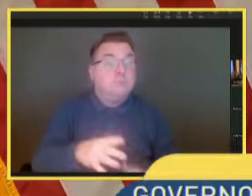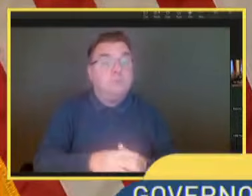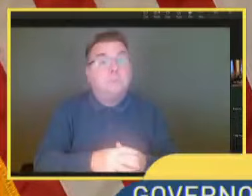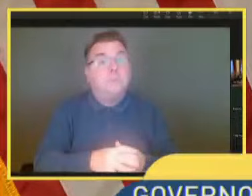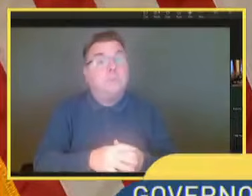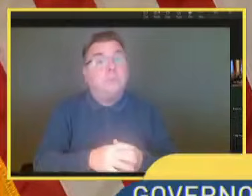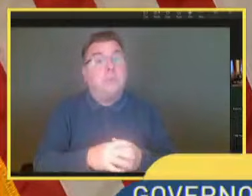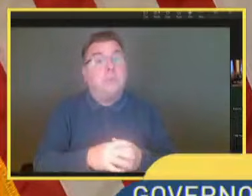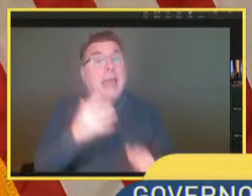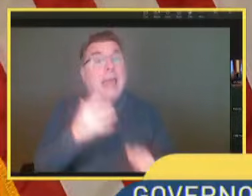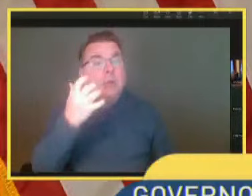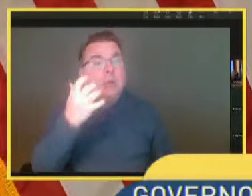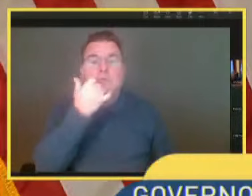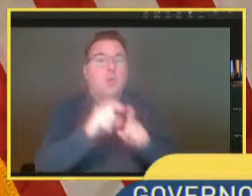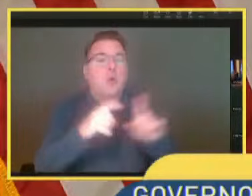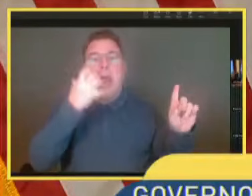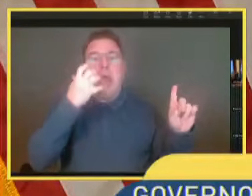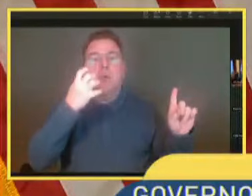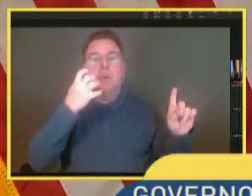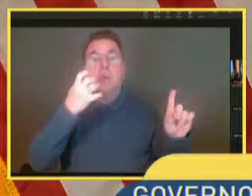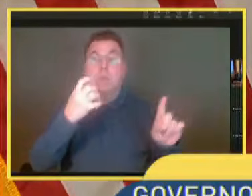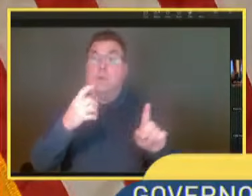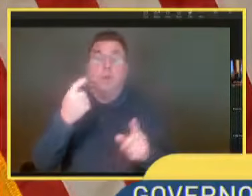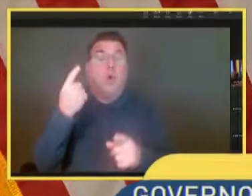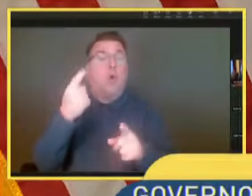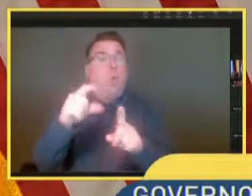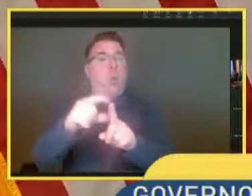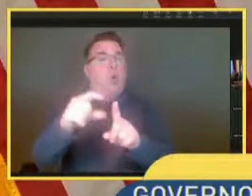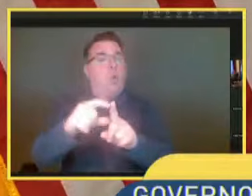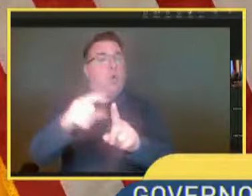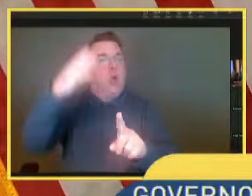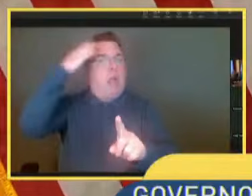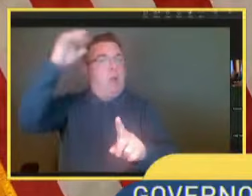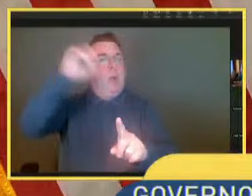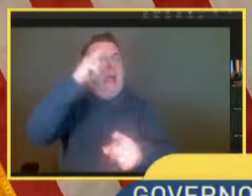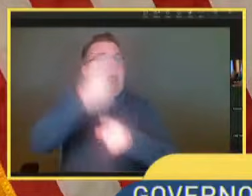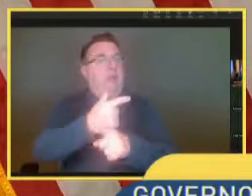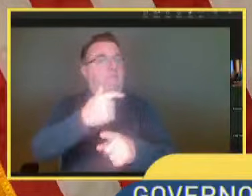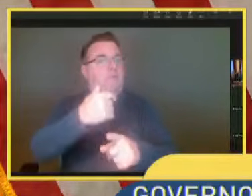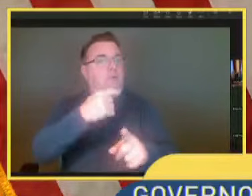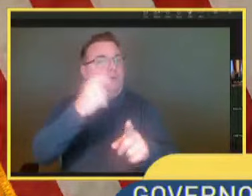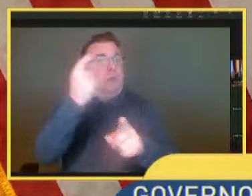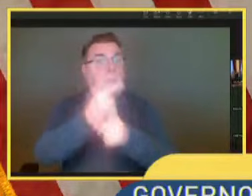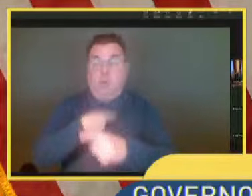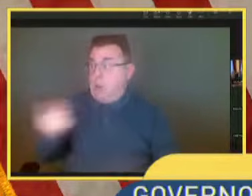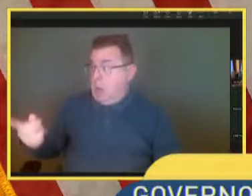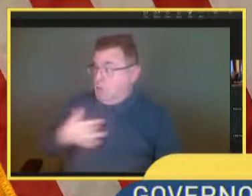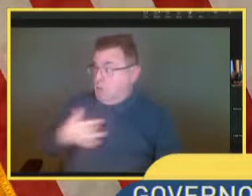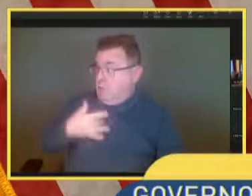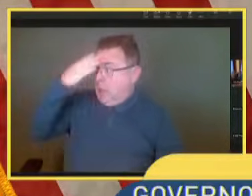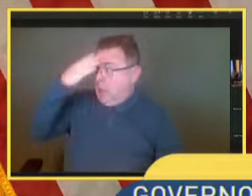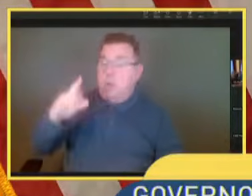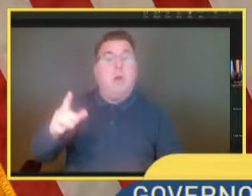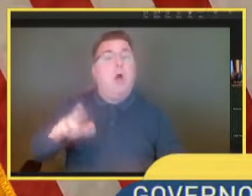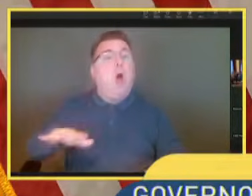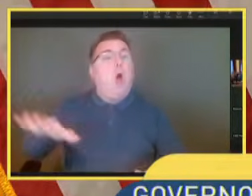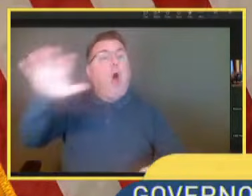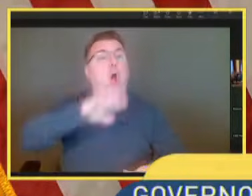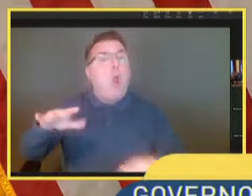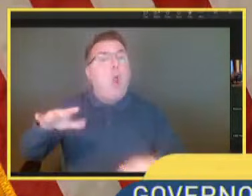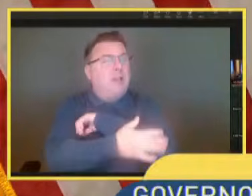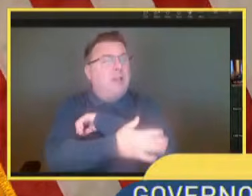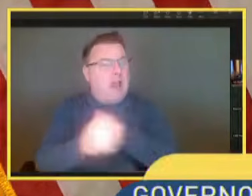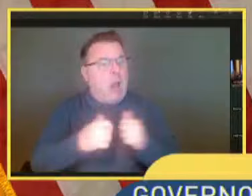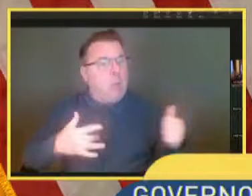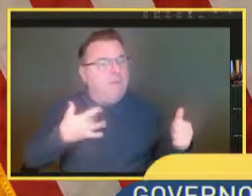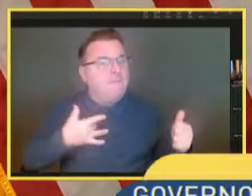not the right word. I don't have the right word for how I feel about it, or I'm sure how Attorney General Brown feels about it, or how people all across our country feel about it. It's